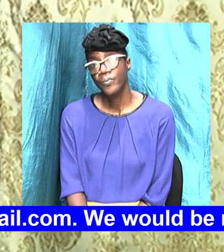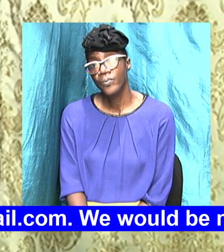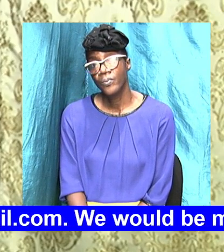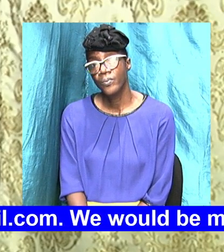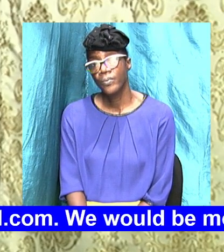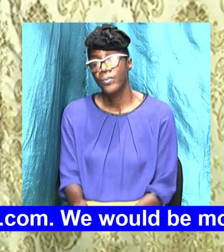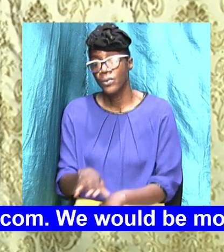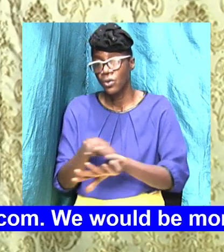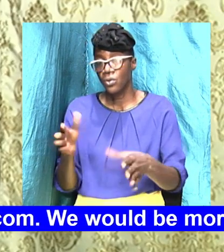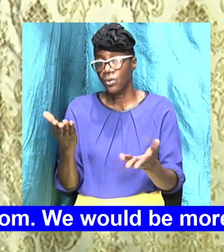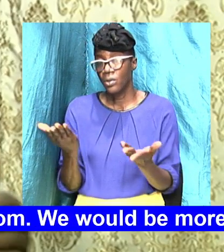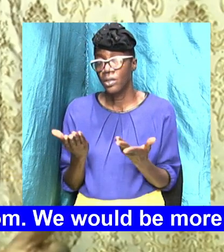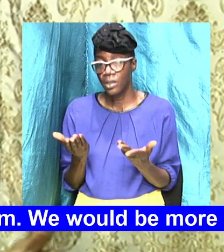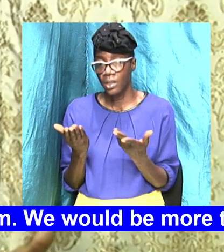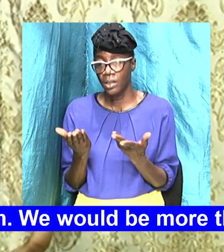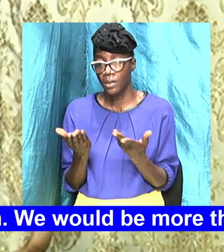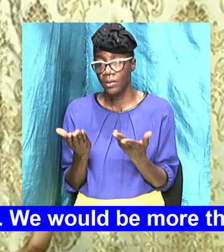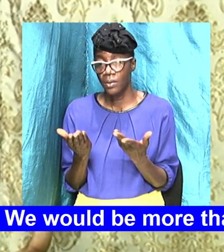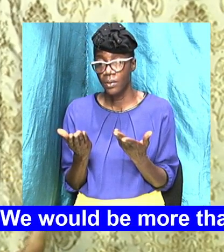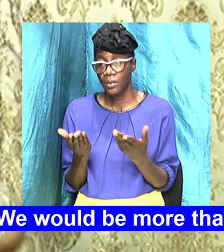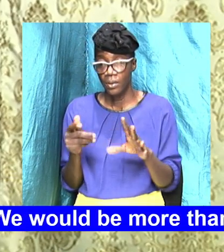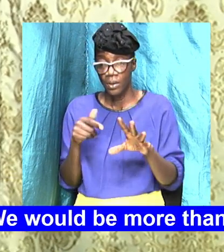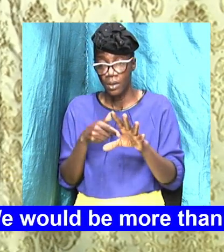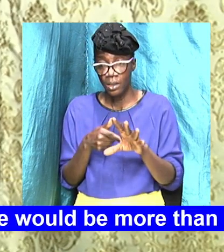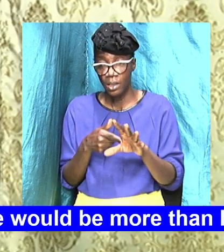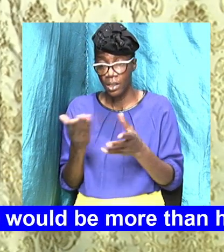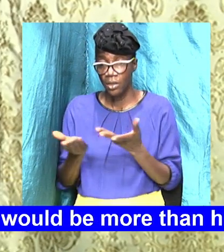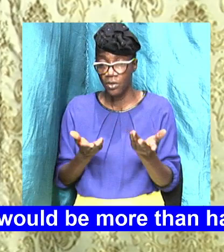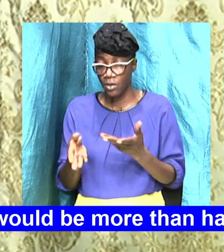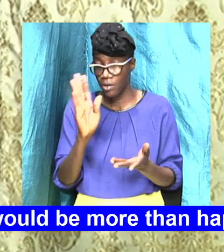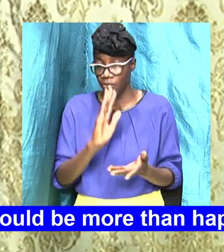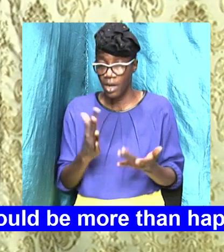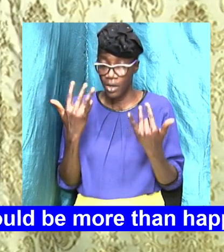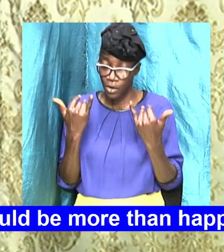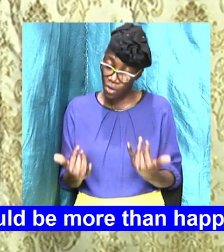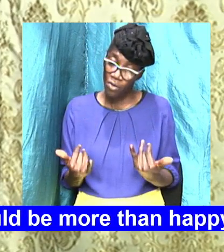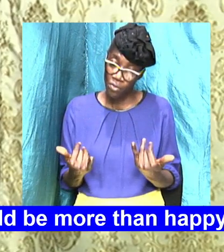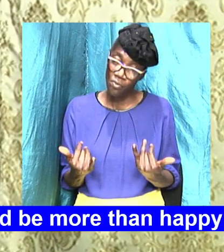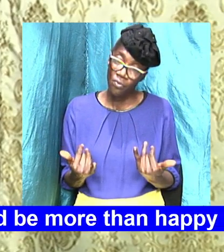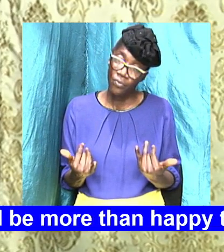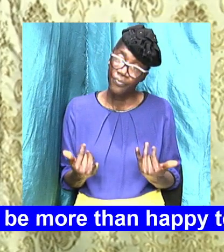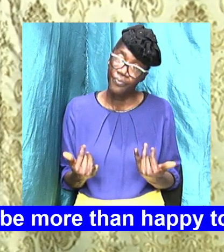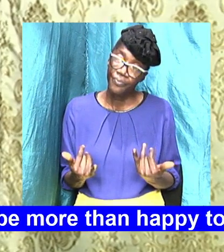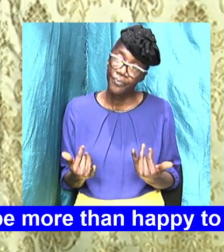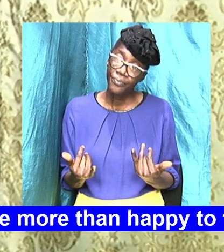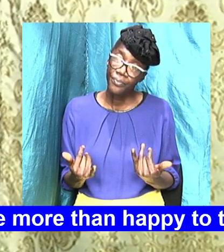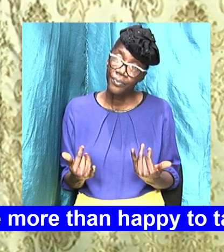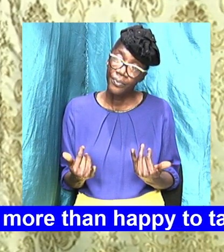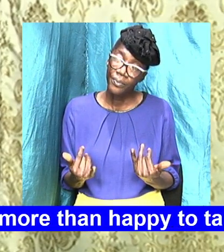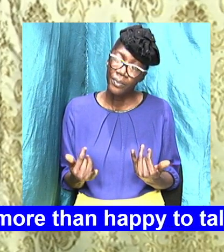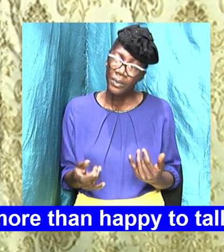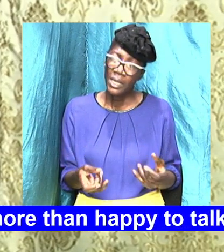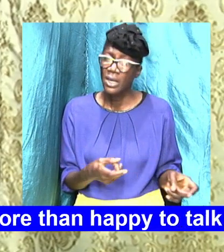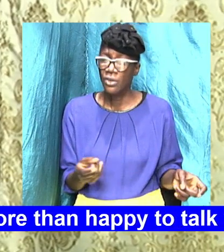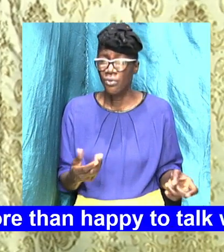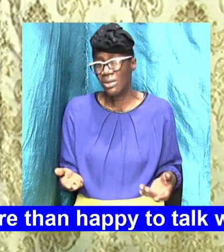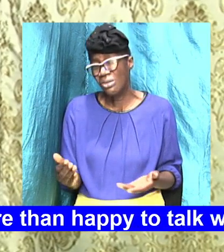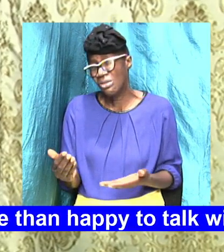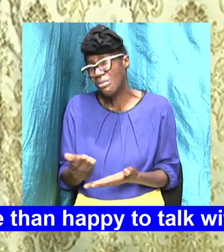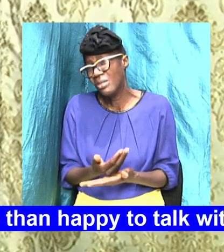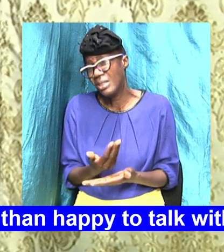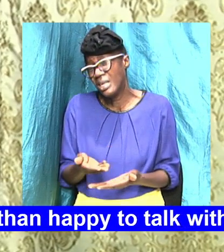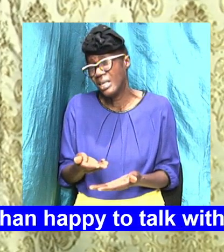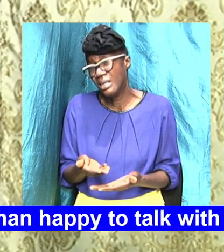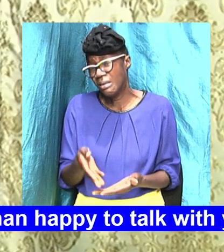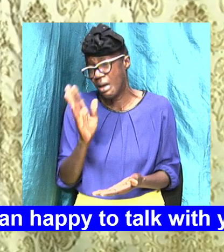We start serving God so long, and now at this stage, we're doing some things that God